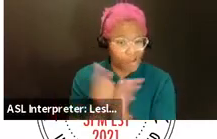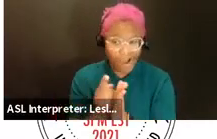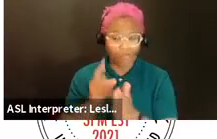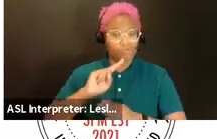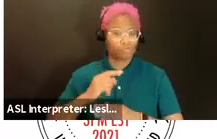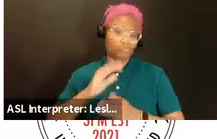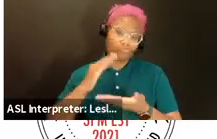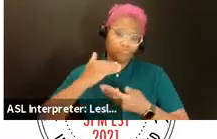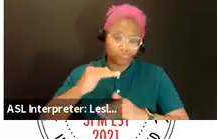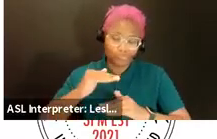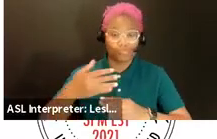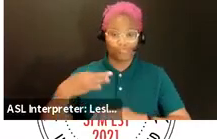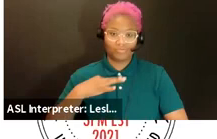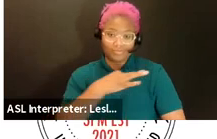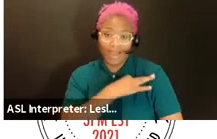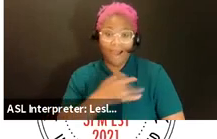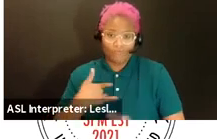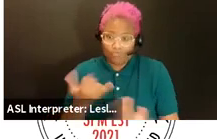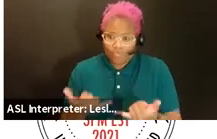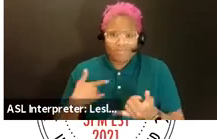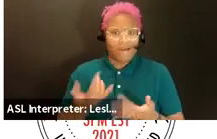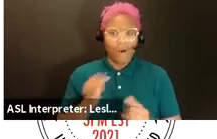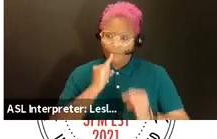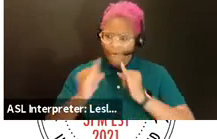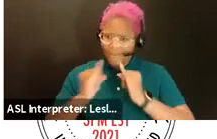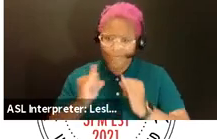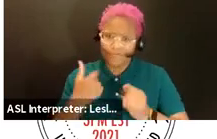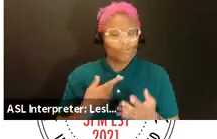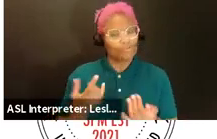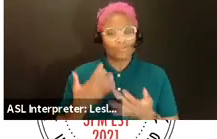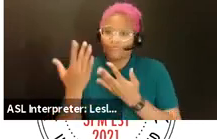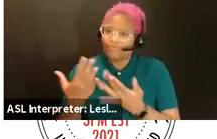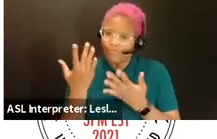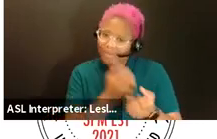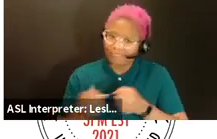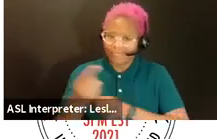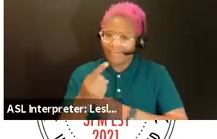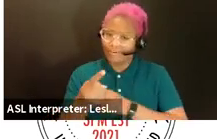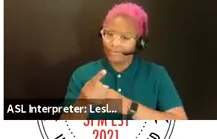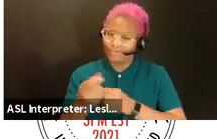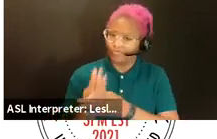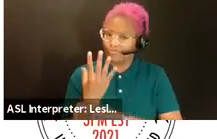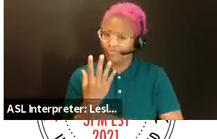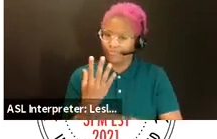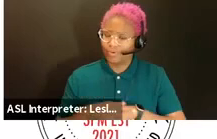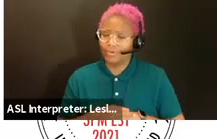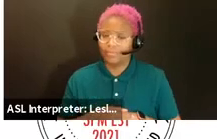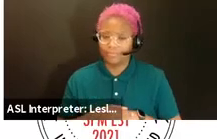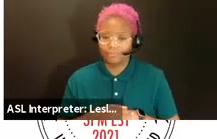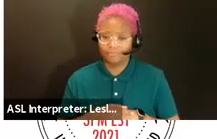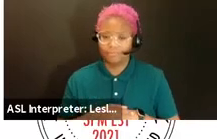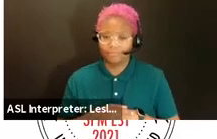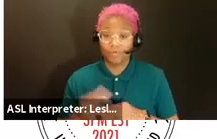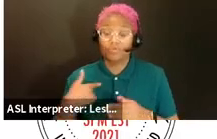any earlier than spring 2022. If you need a visa sooner than that, you'll need to schedule the earliest possible interview and